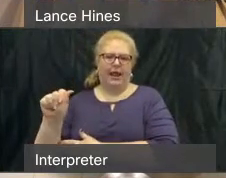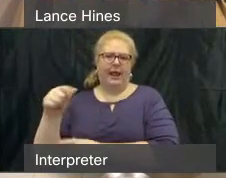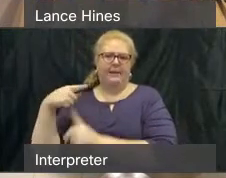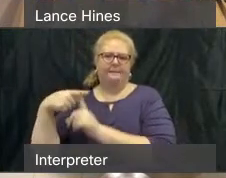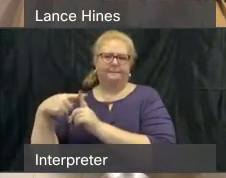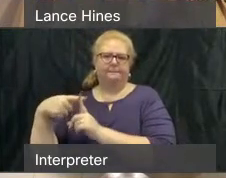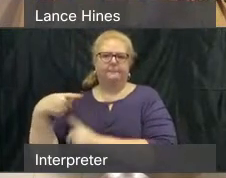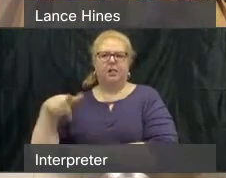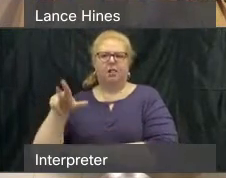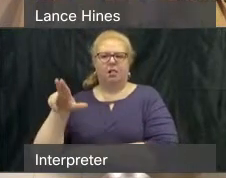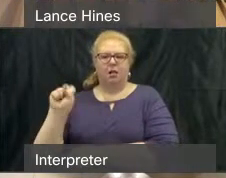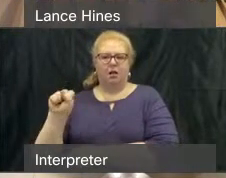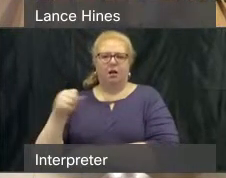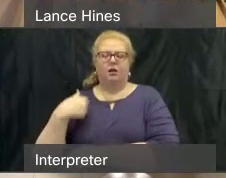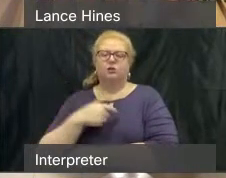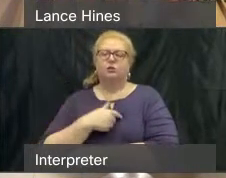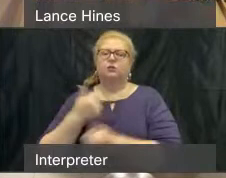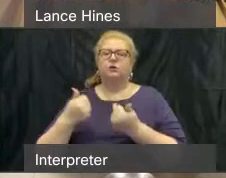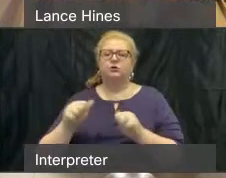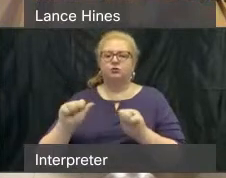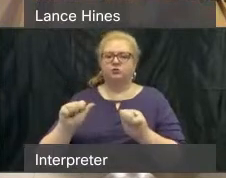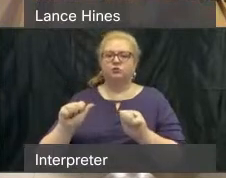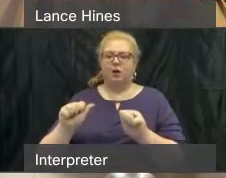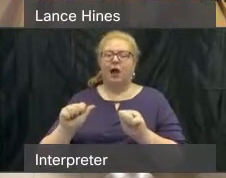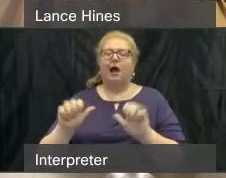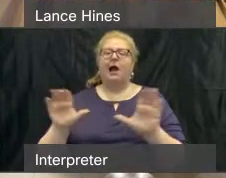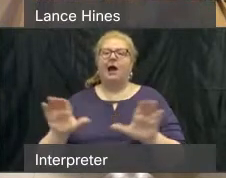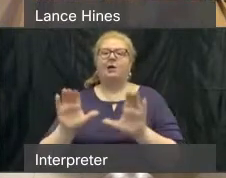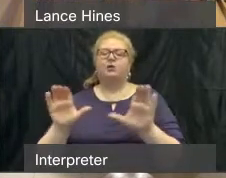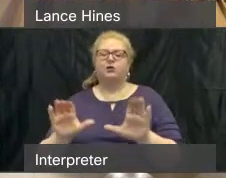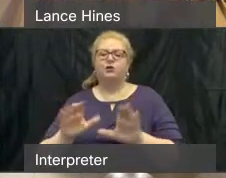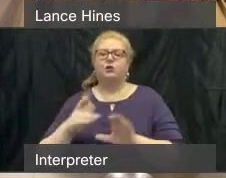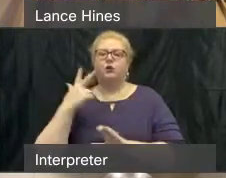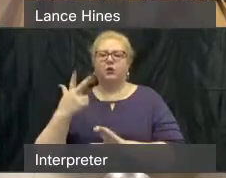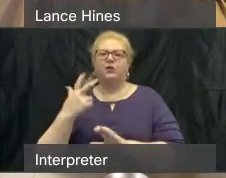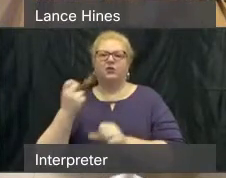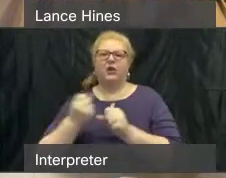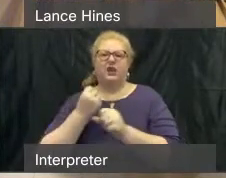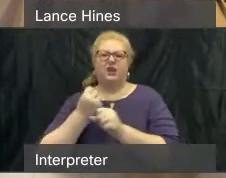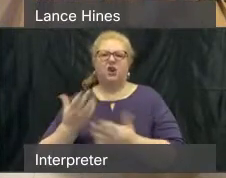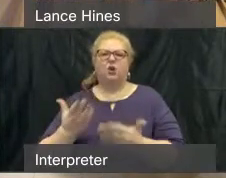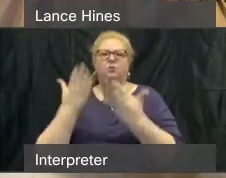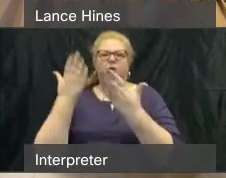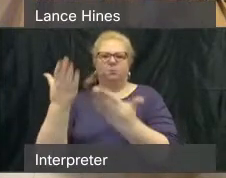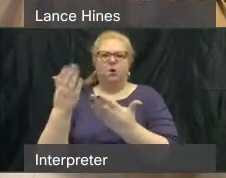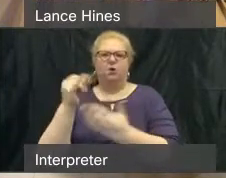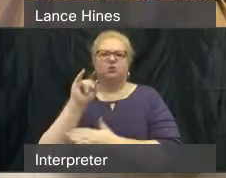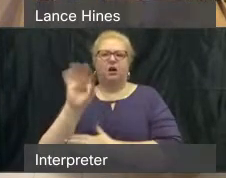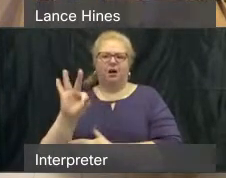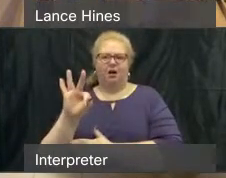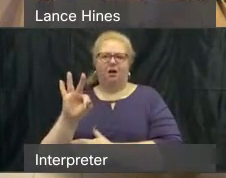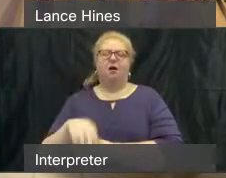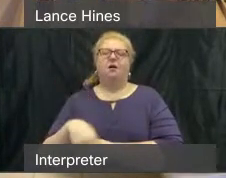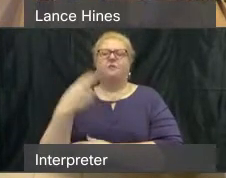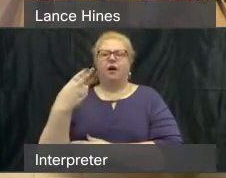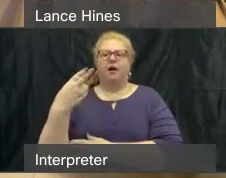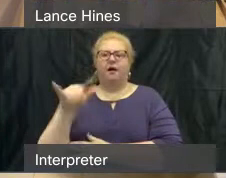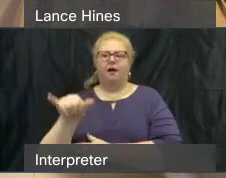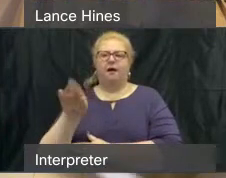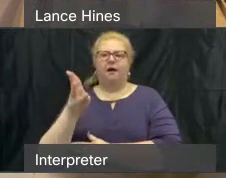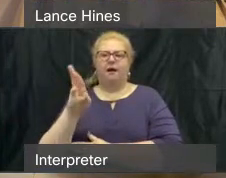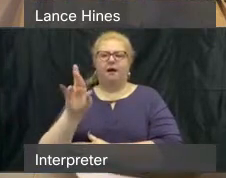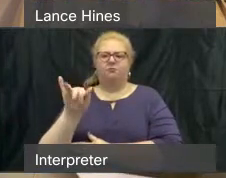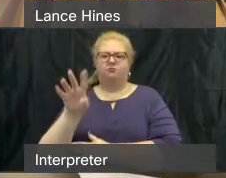a proposal to try a three-year pilot that would allow 8 weeks